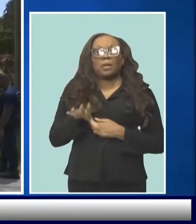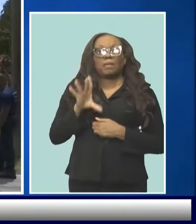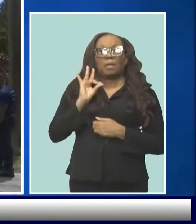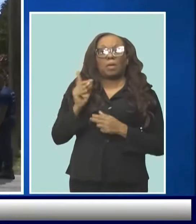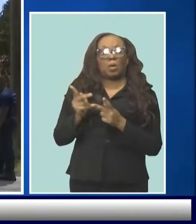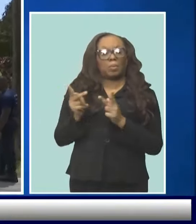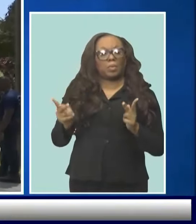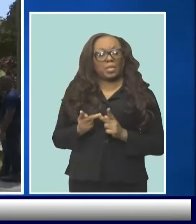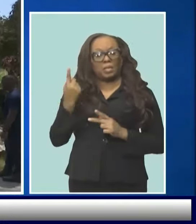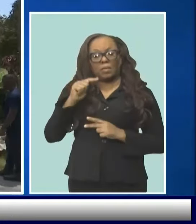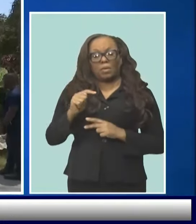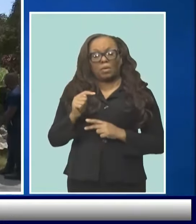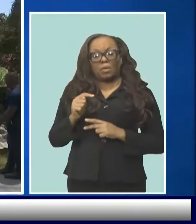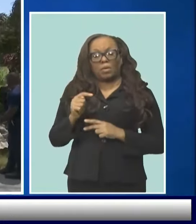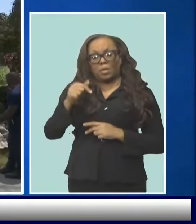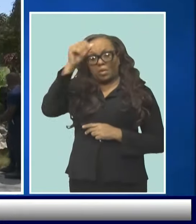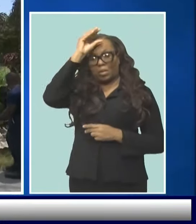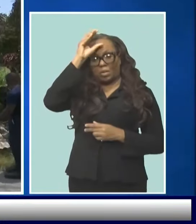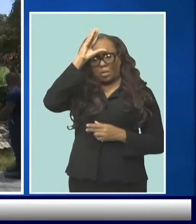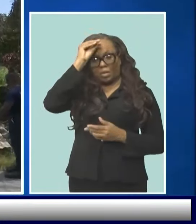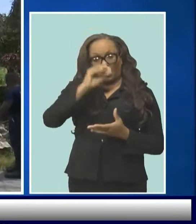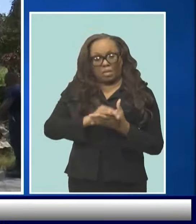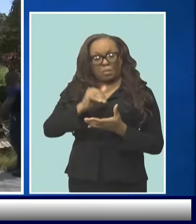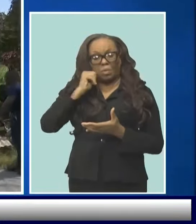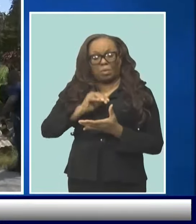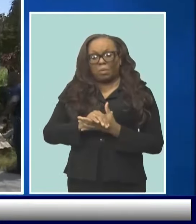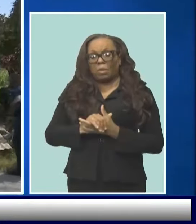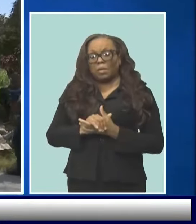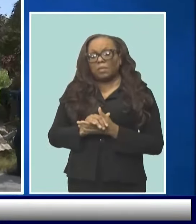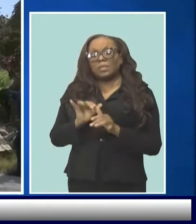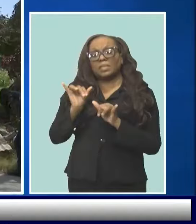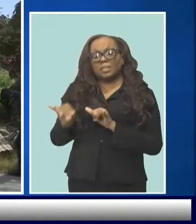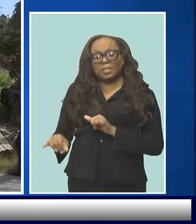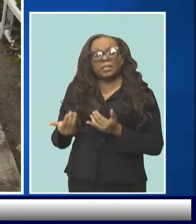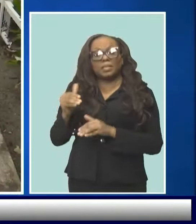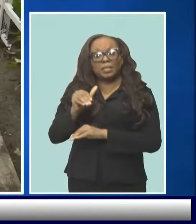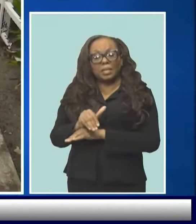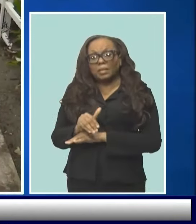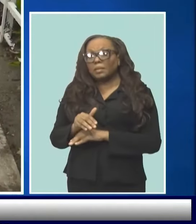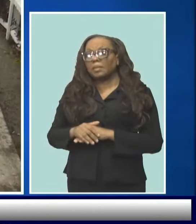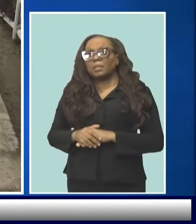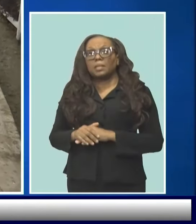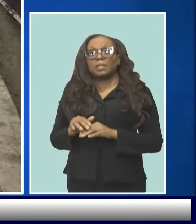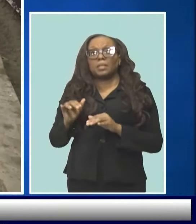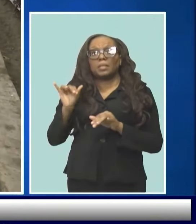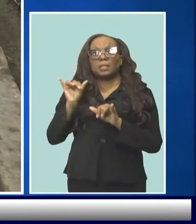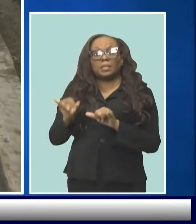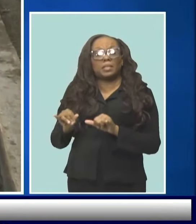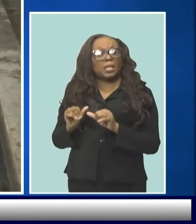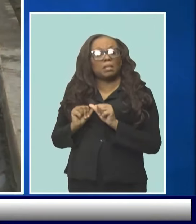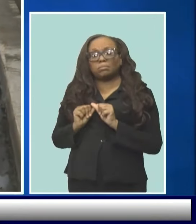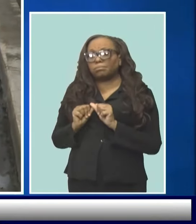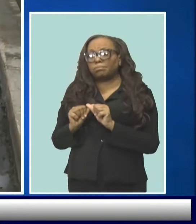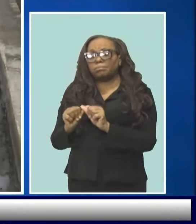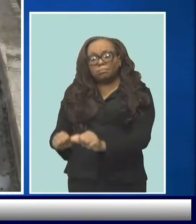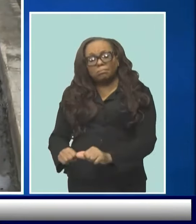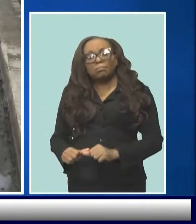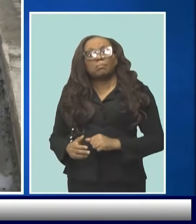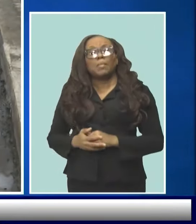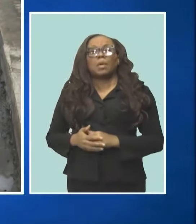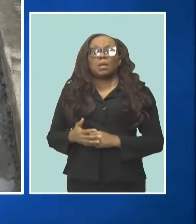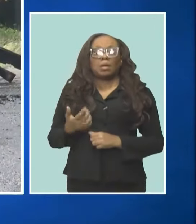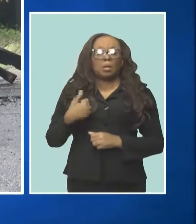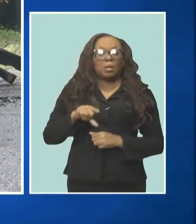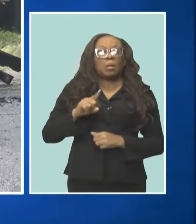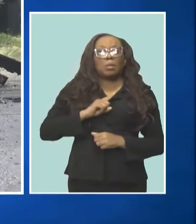they will be in a safe space, a clean space, and we'll keep them there for as long as we need to until they're able to get back on their feet. We've reached out already to the